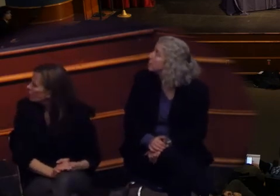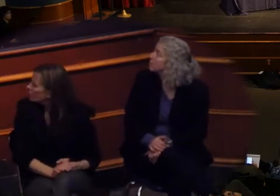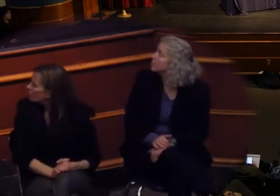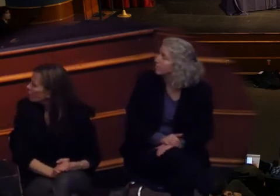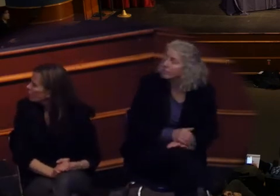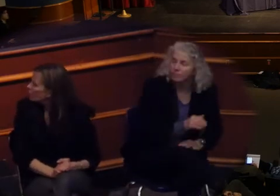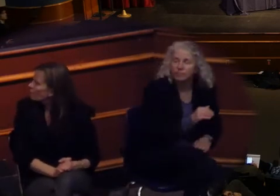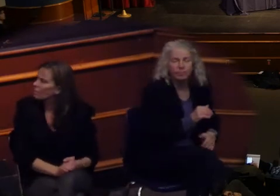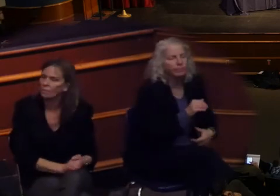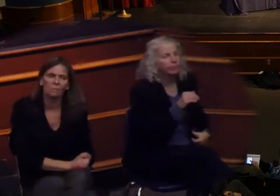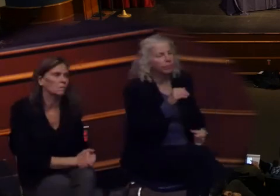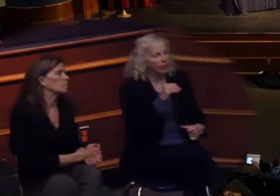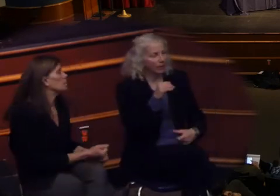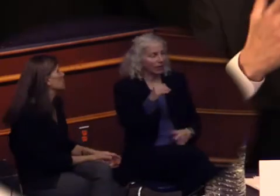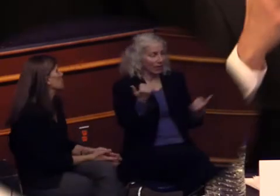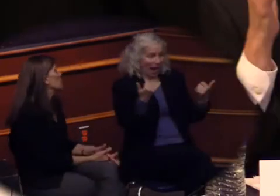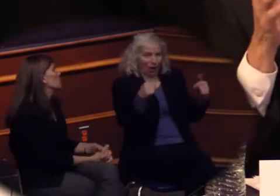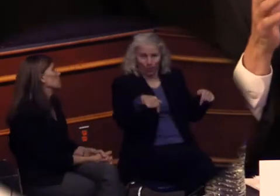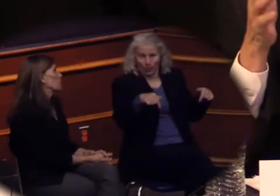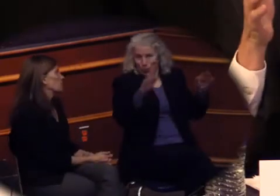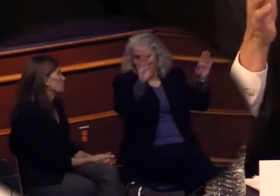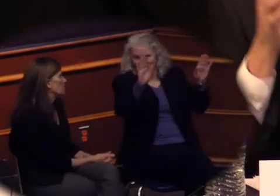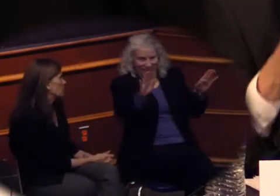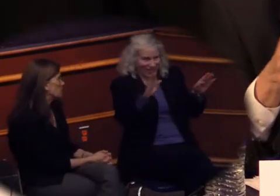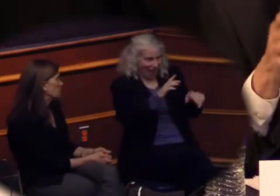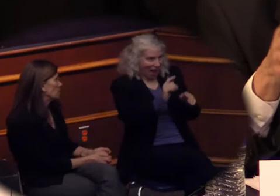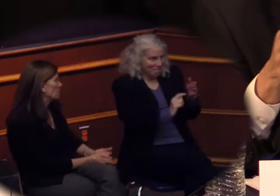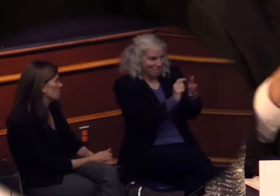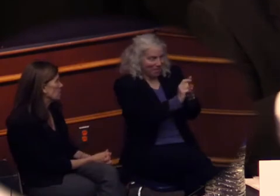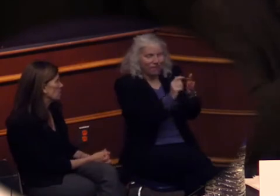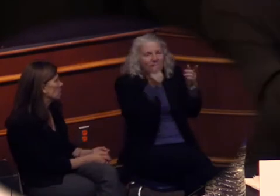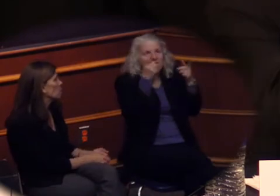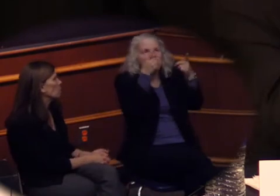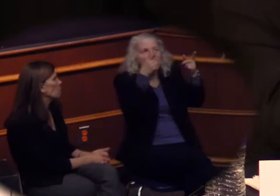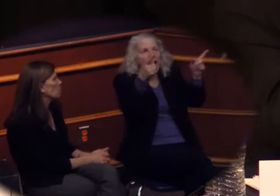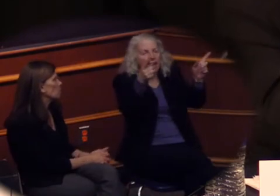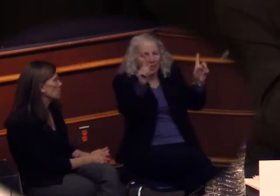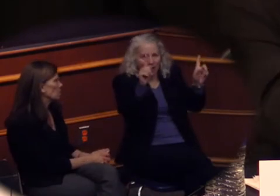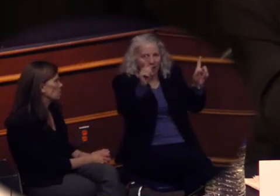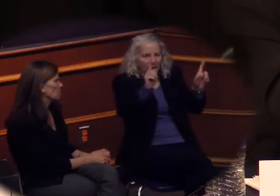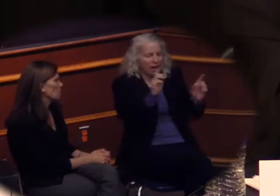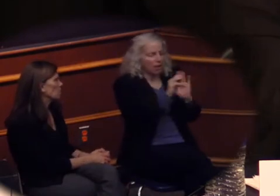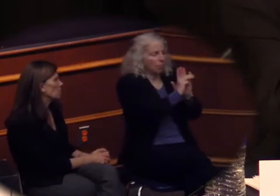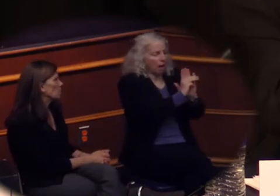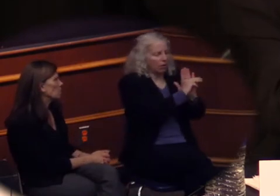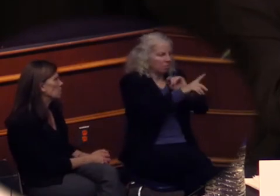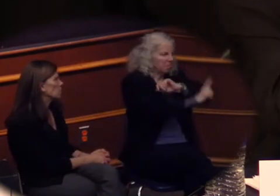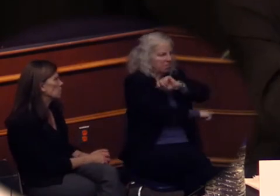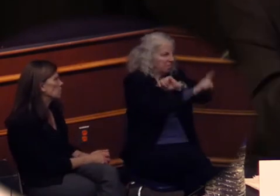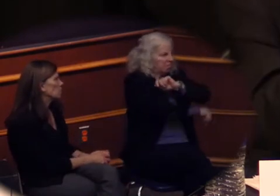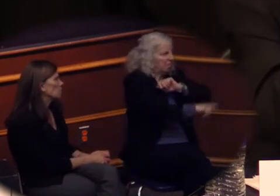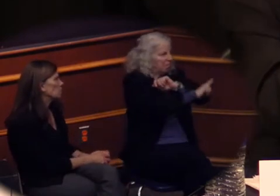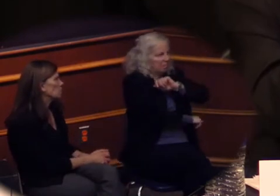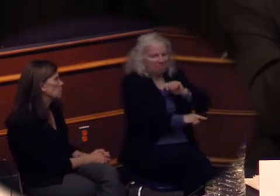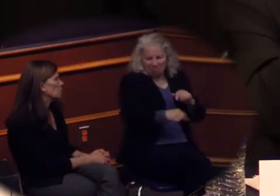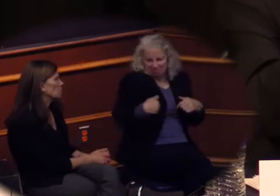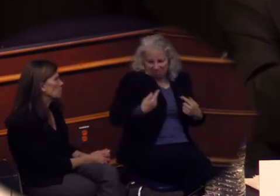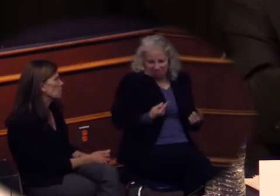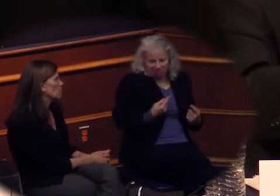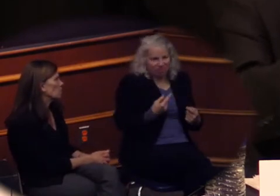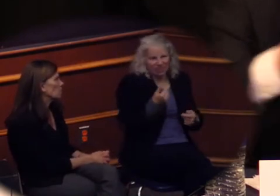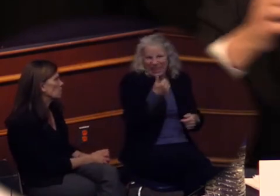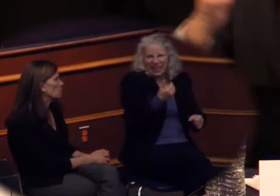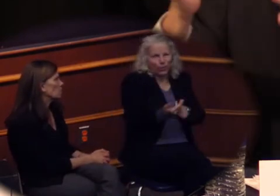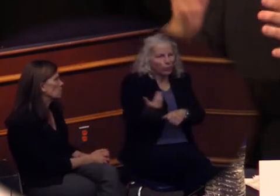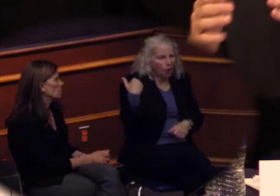Well, we're in a wonderful time in the sense that we have finally moved from a punitive model, which is where America was 10, 15, or